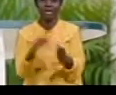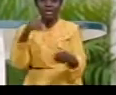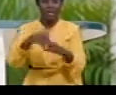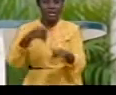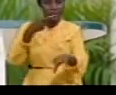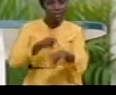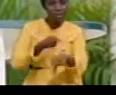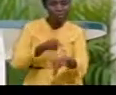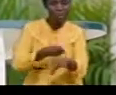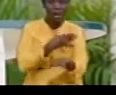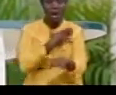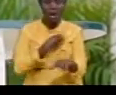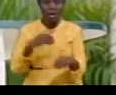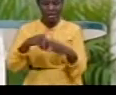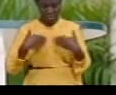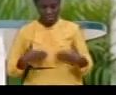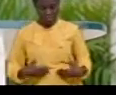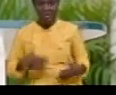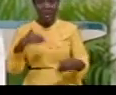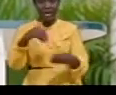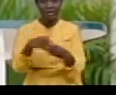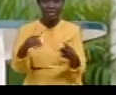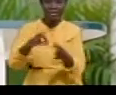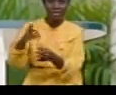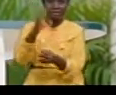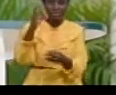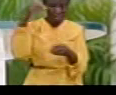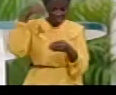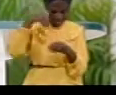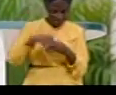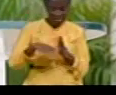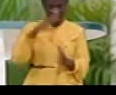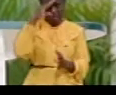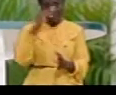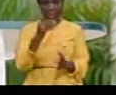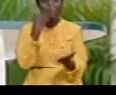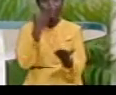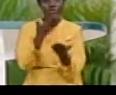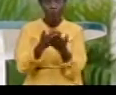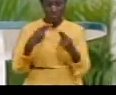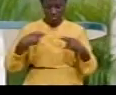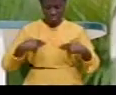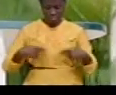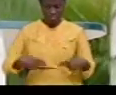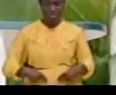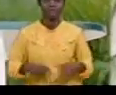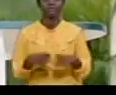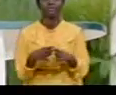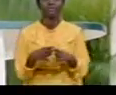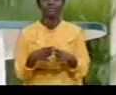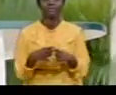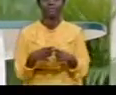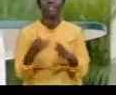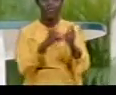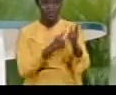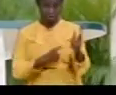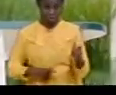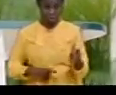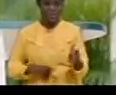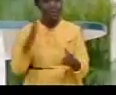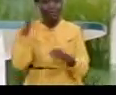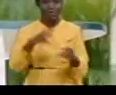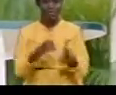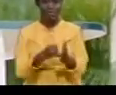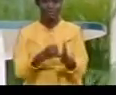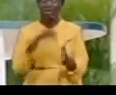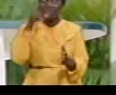good heads in the spirit inner man, good heads. The Lord do it and is doing it.